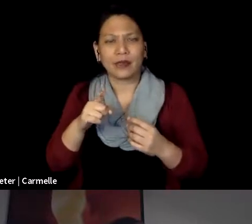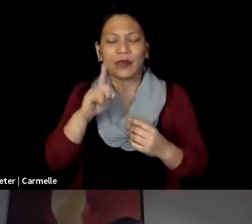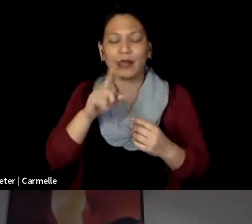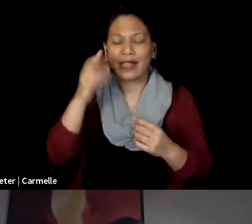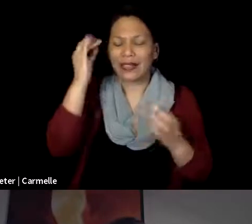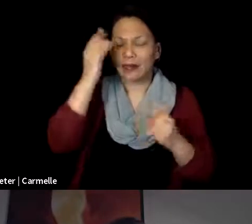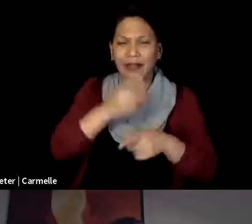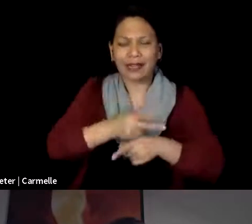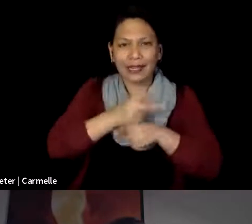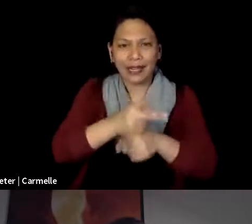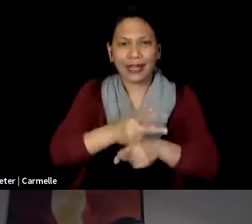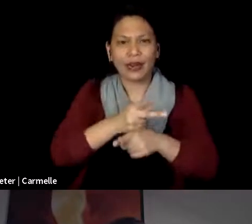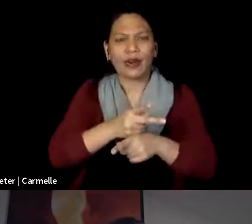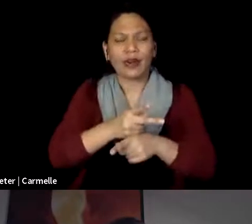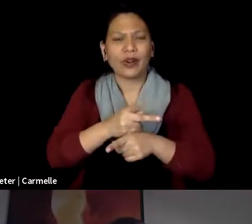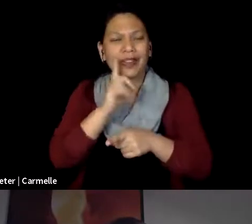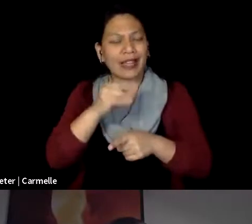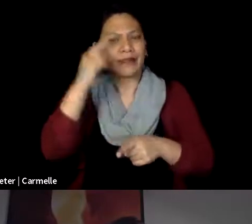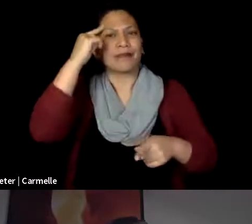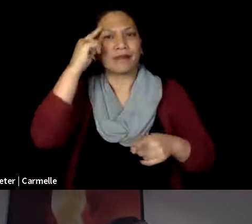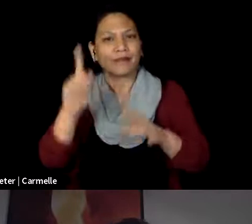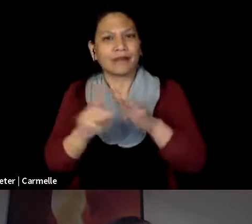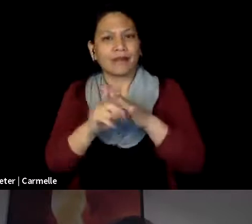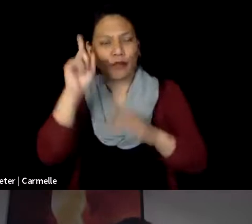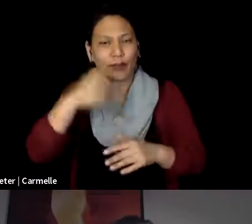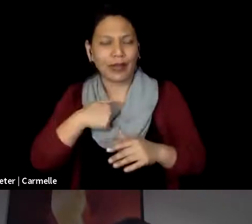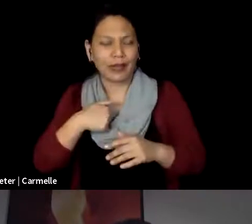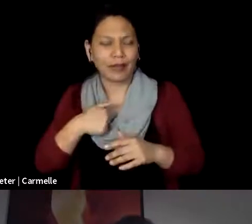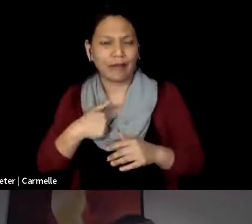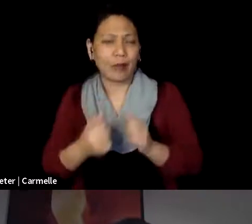care is the thing that comes up for me the most, I think.